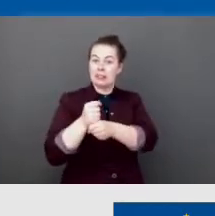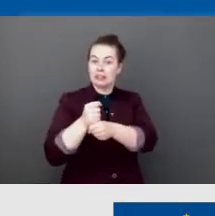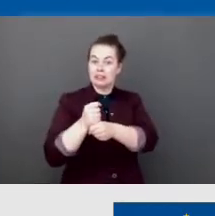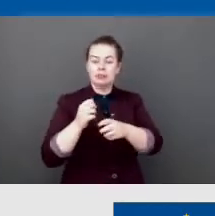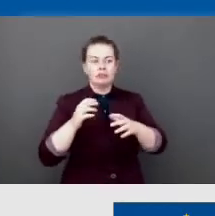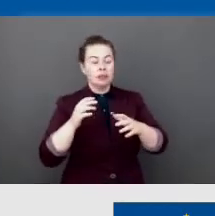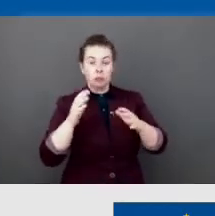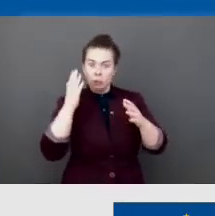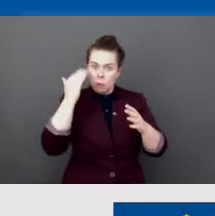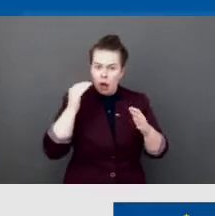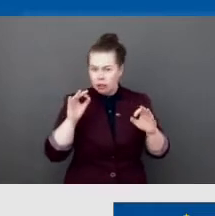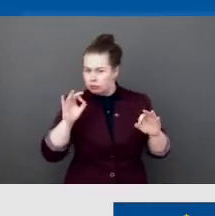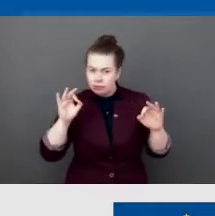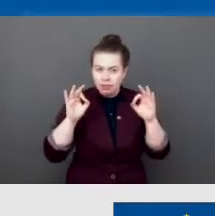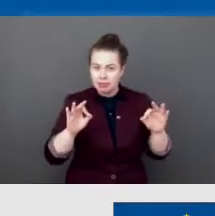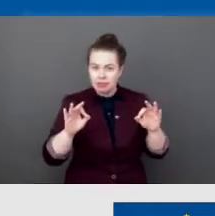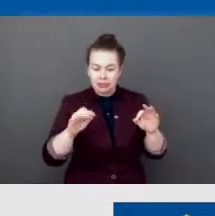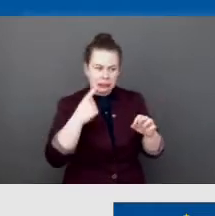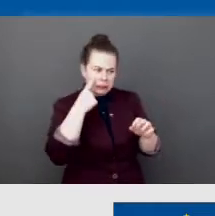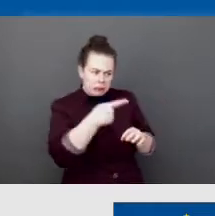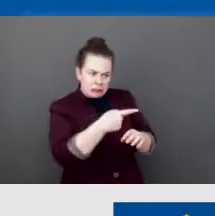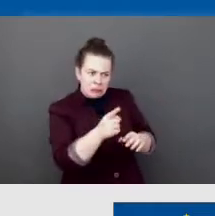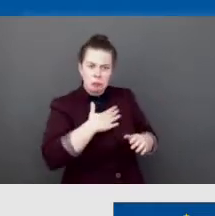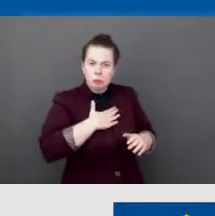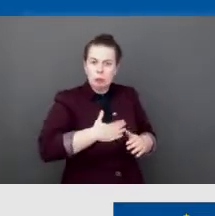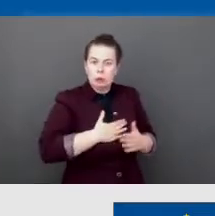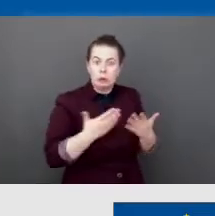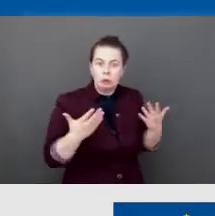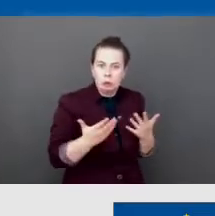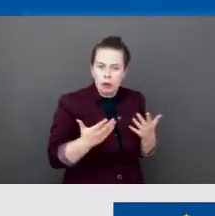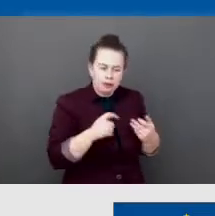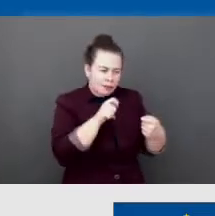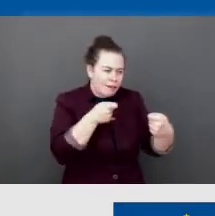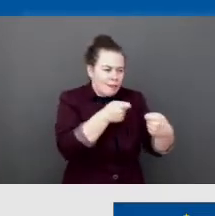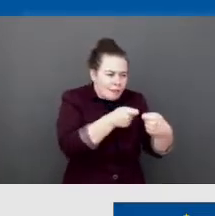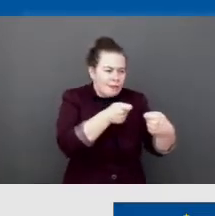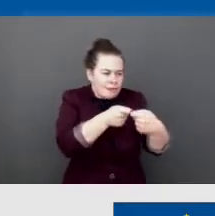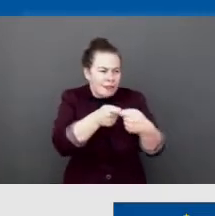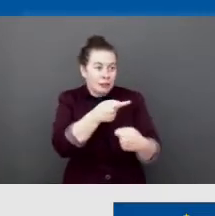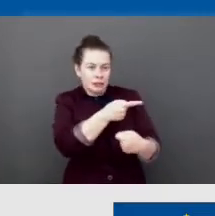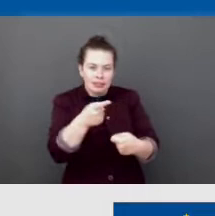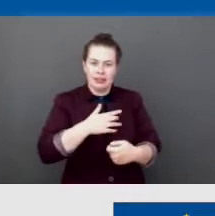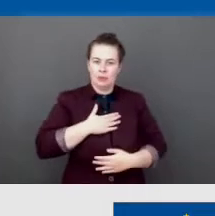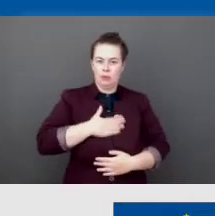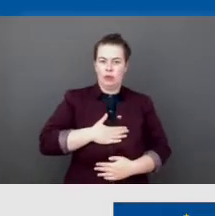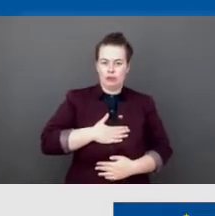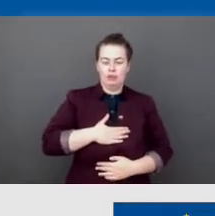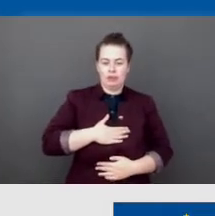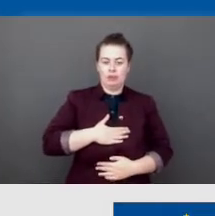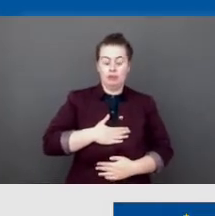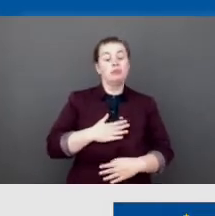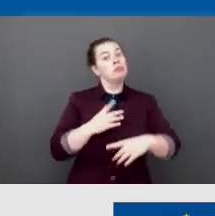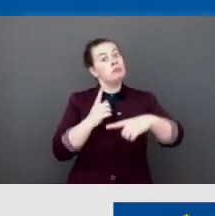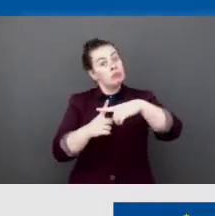at what they need and what matters to them is the key driver for work that is undertaken within the partnership.